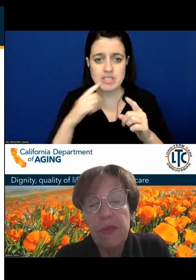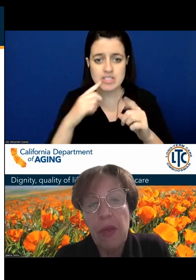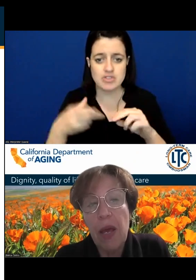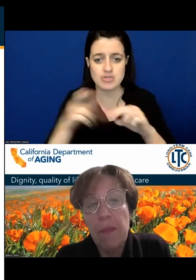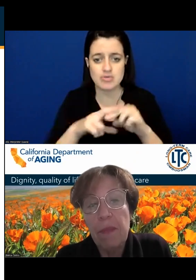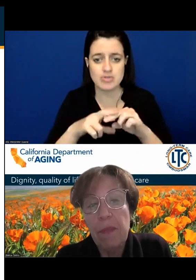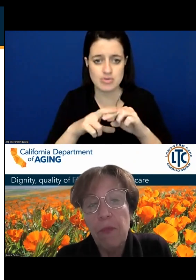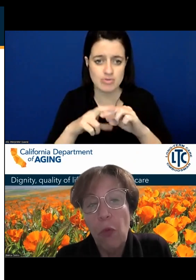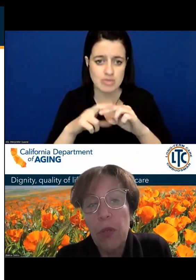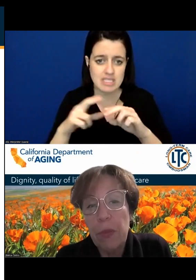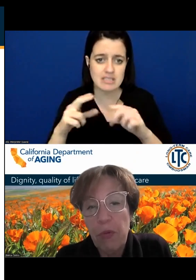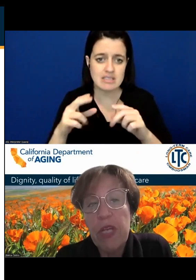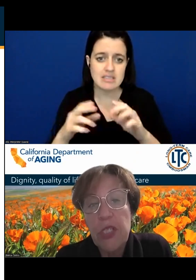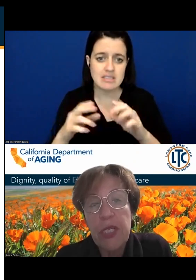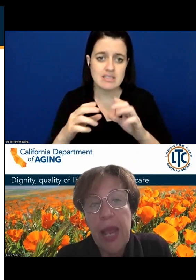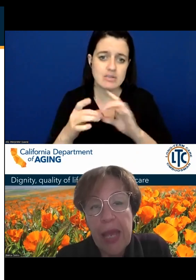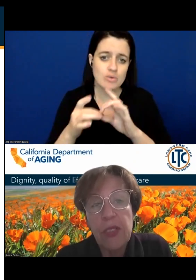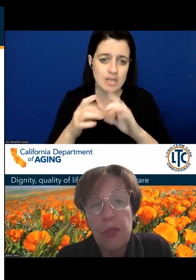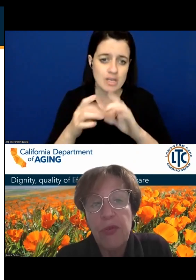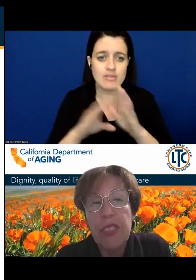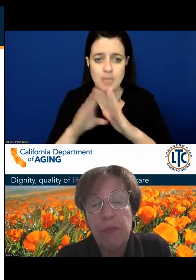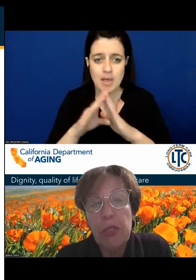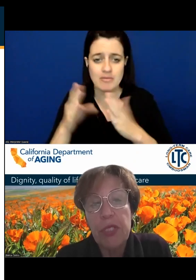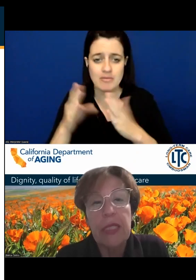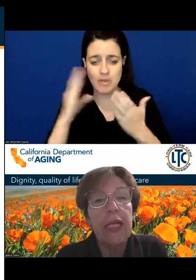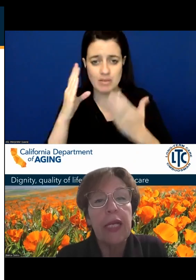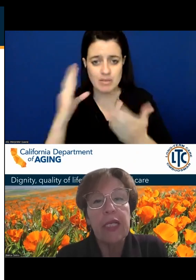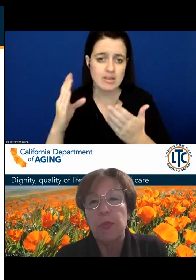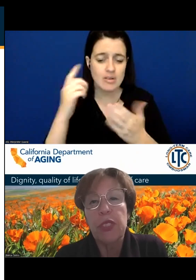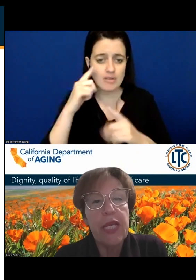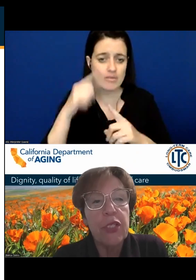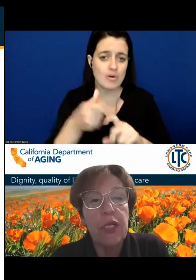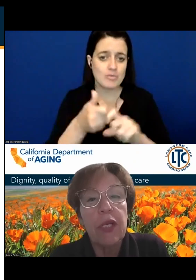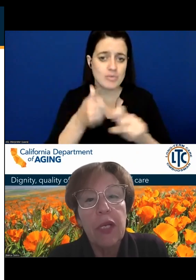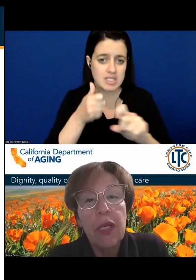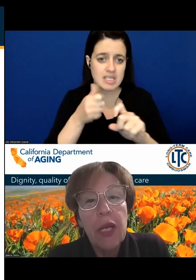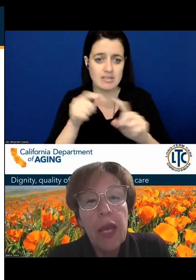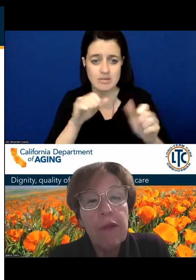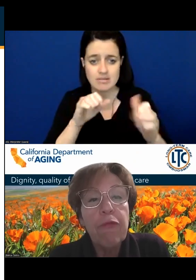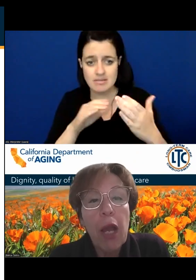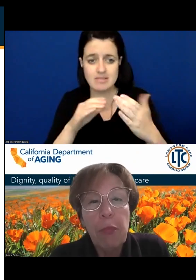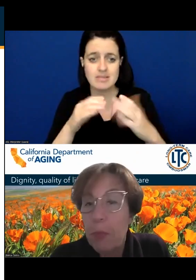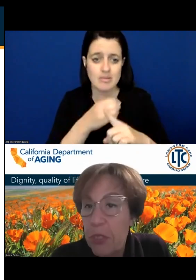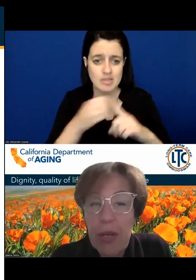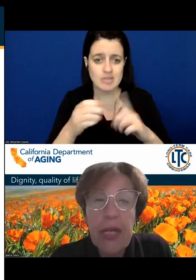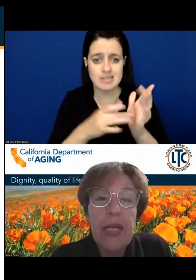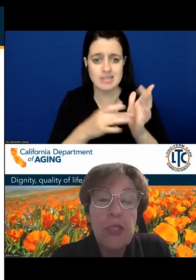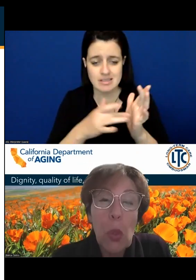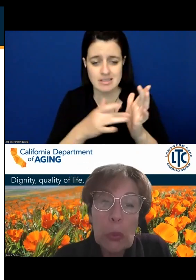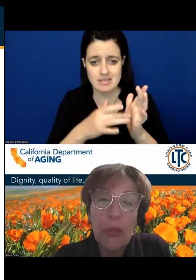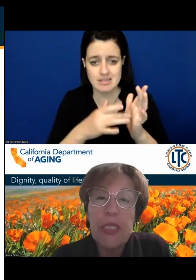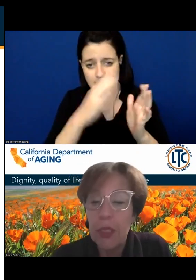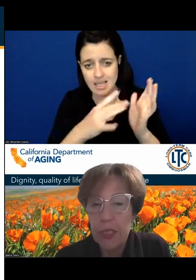recommendations for the prevention and to address abuse, neglect, exploitation, and fraud perpetrated